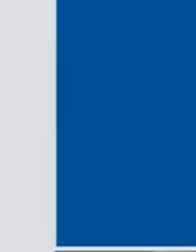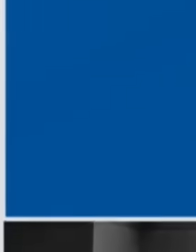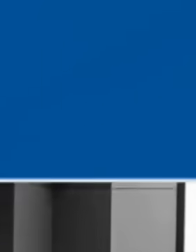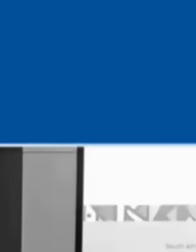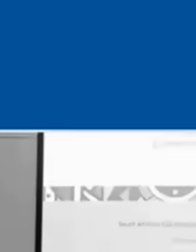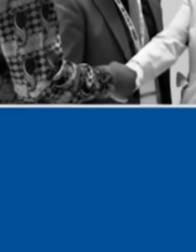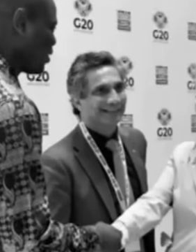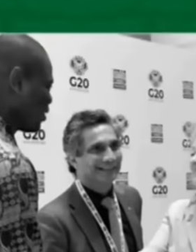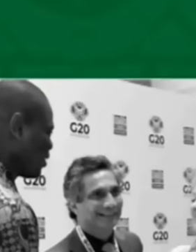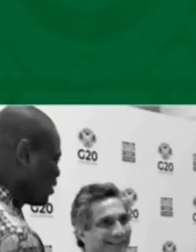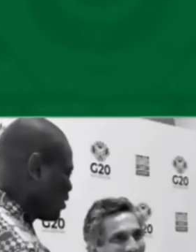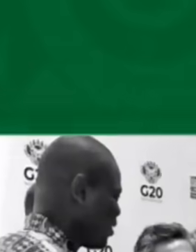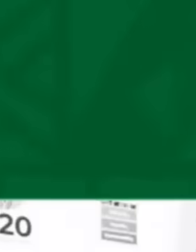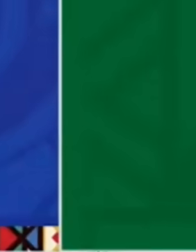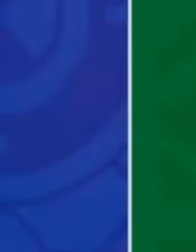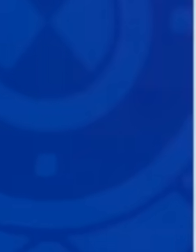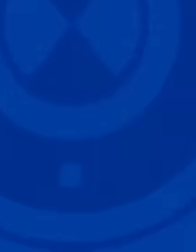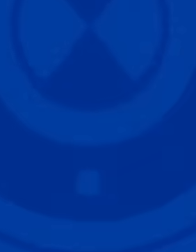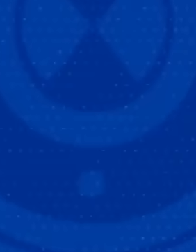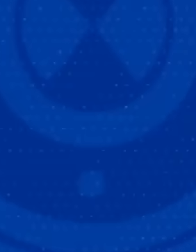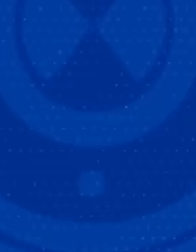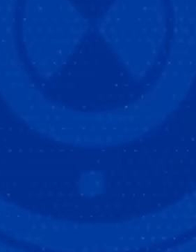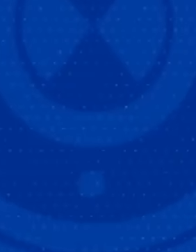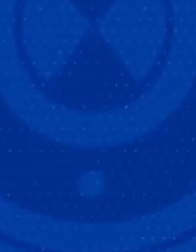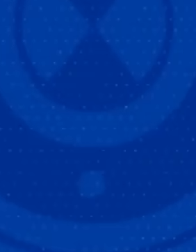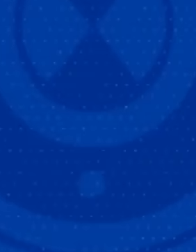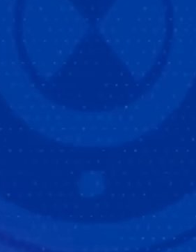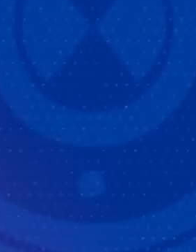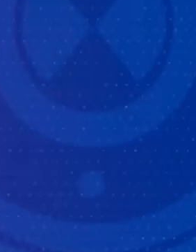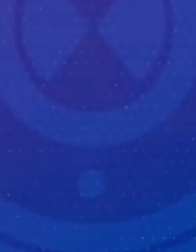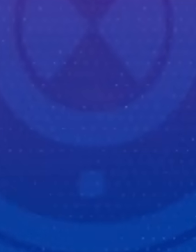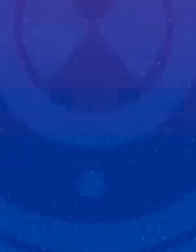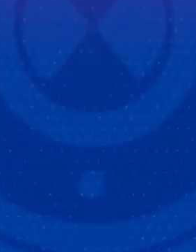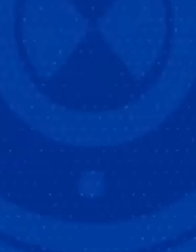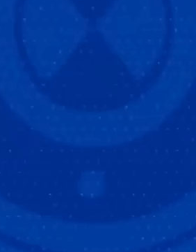host broadcaster of the G20 South Africa 2025.